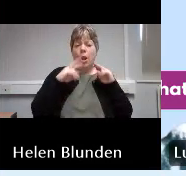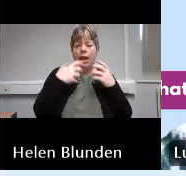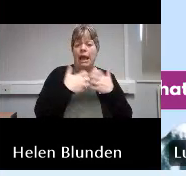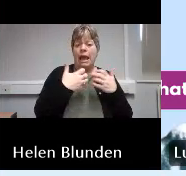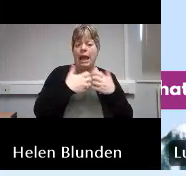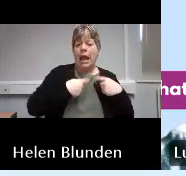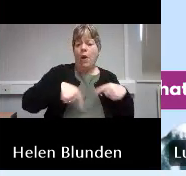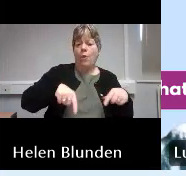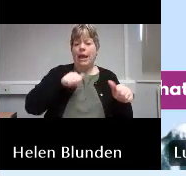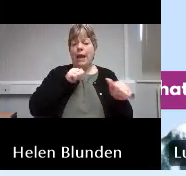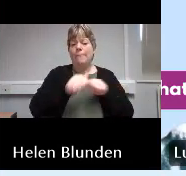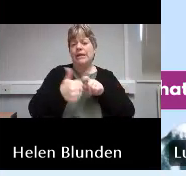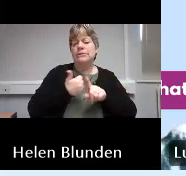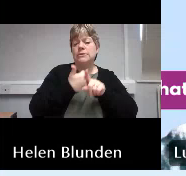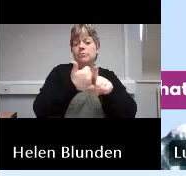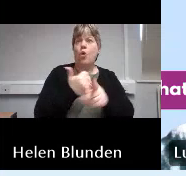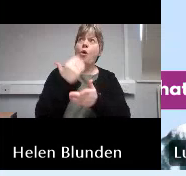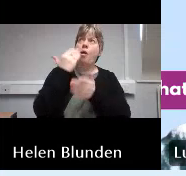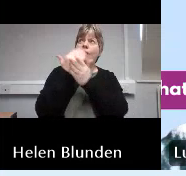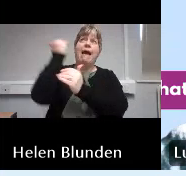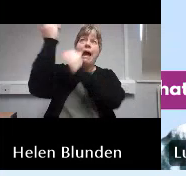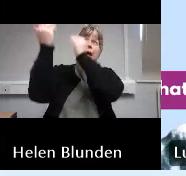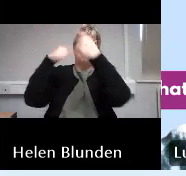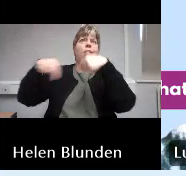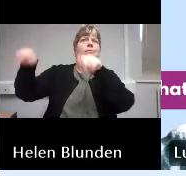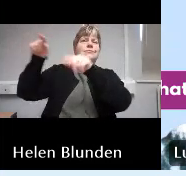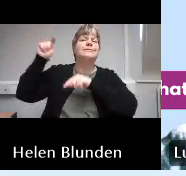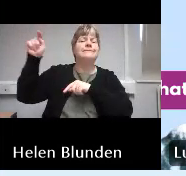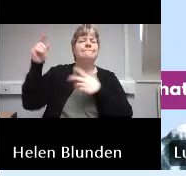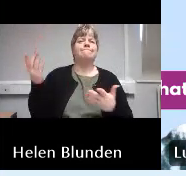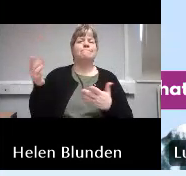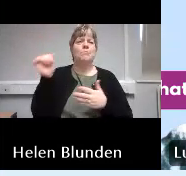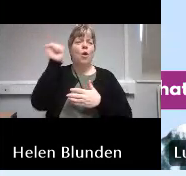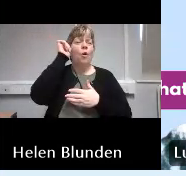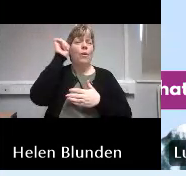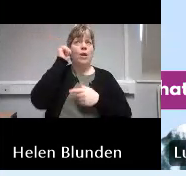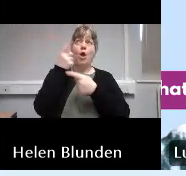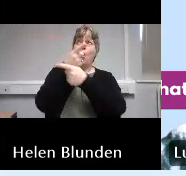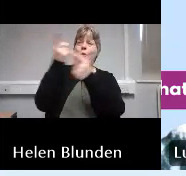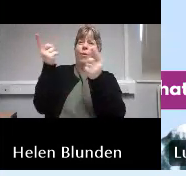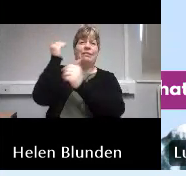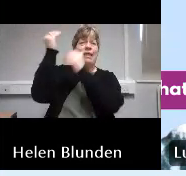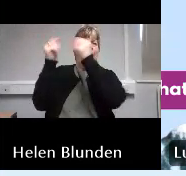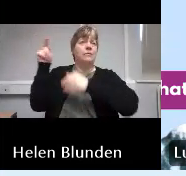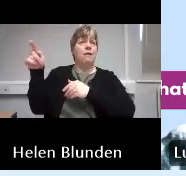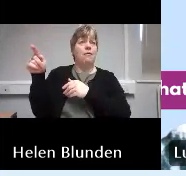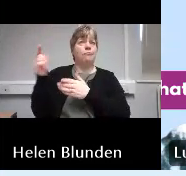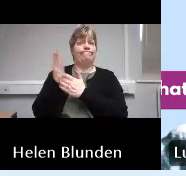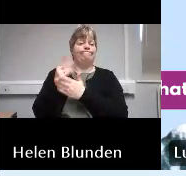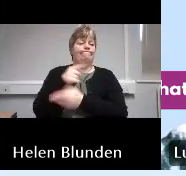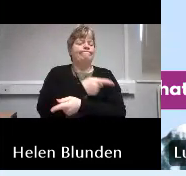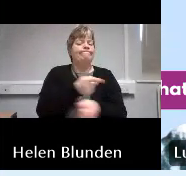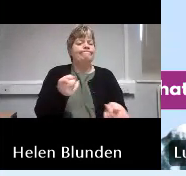can best support the trusted adults, because we know that it's trusted adults who